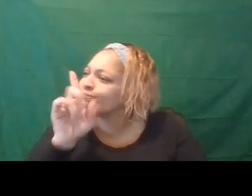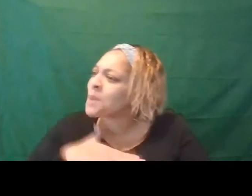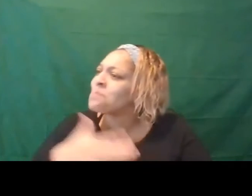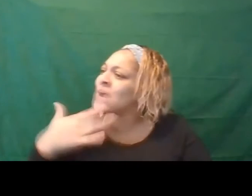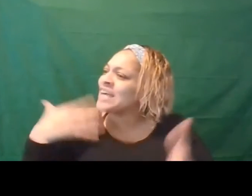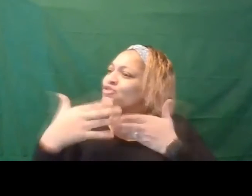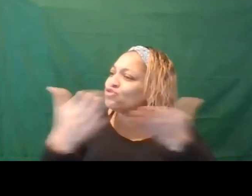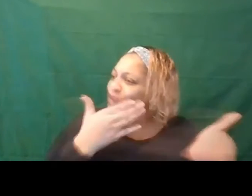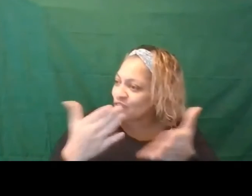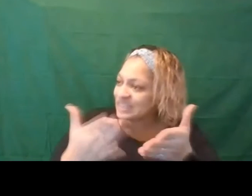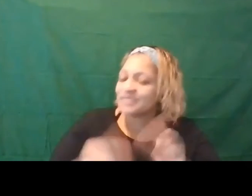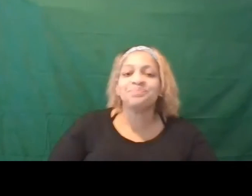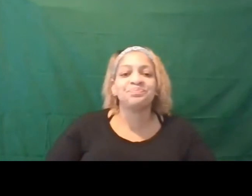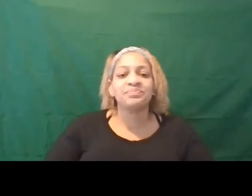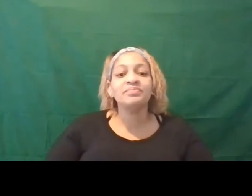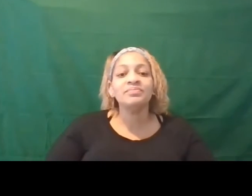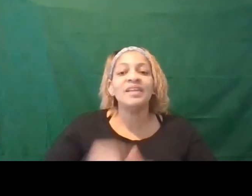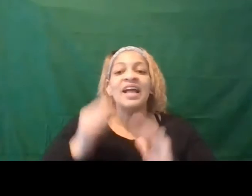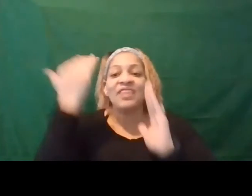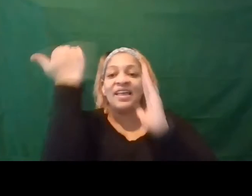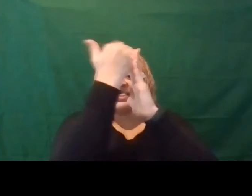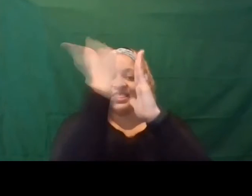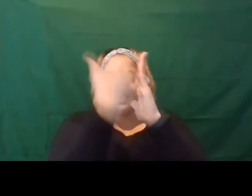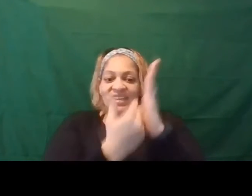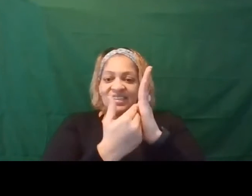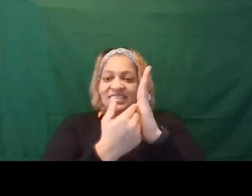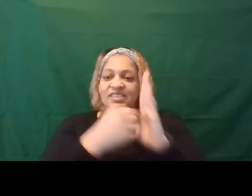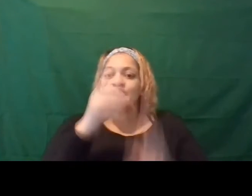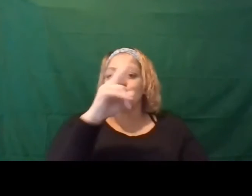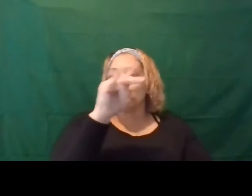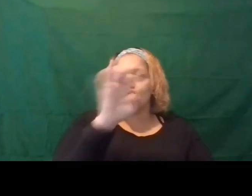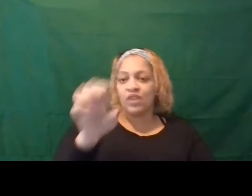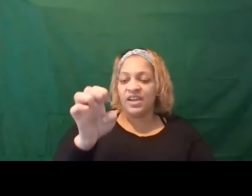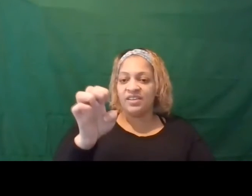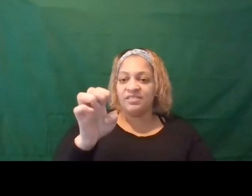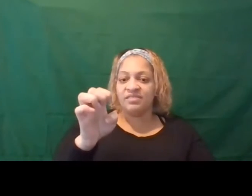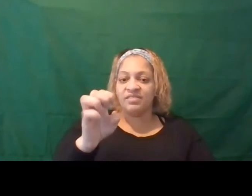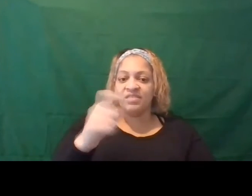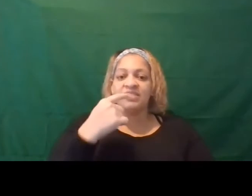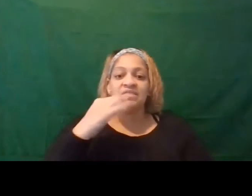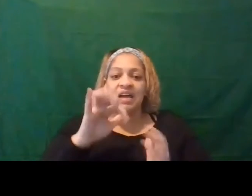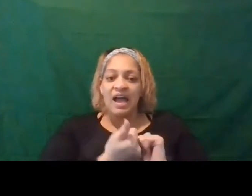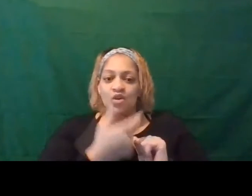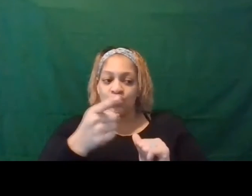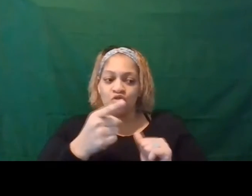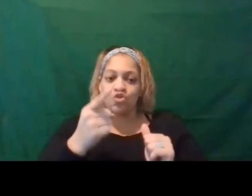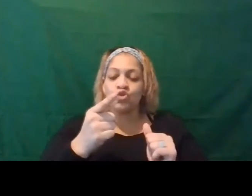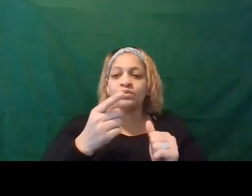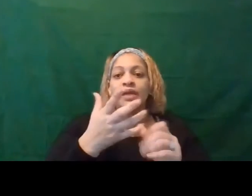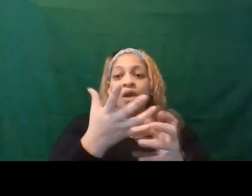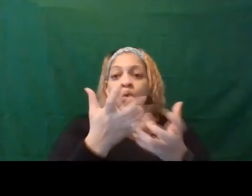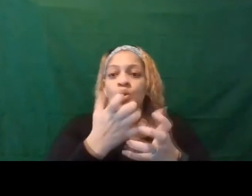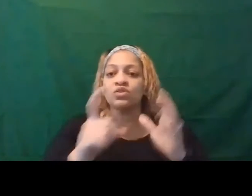then rate them as being enhancing or detracting from how you desire to show up. So just